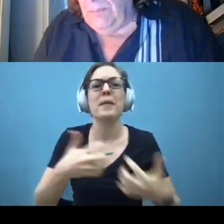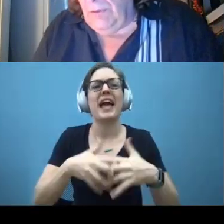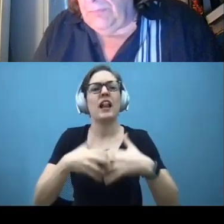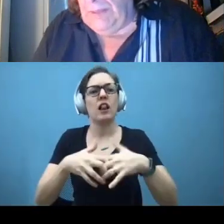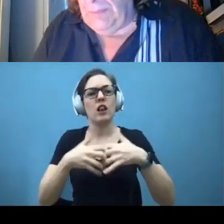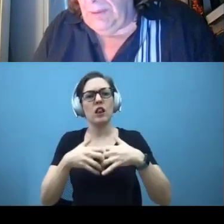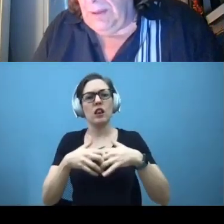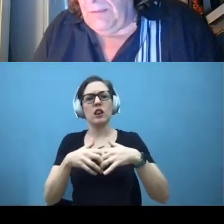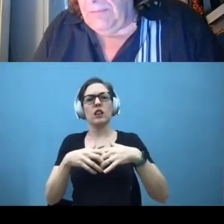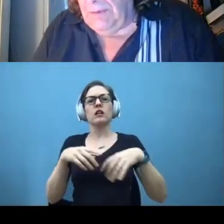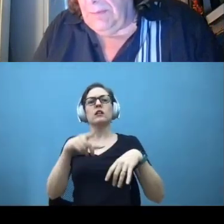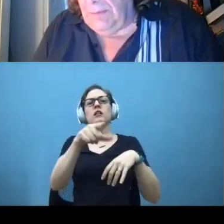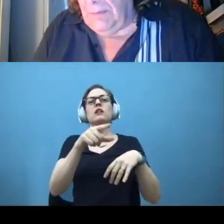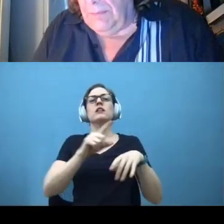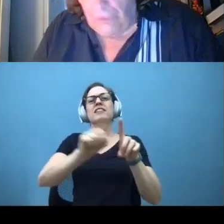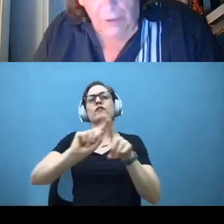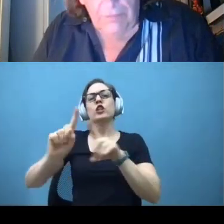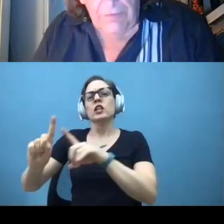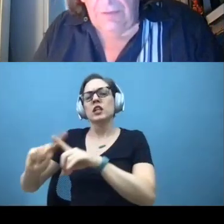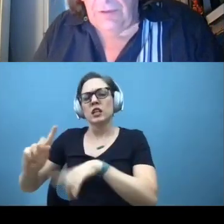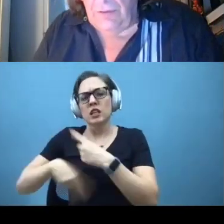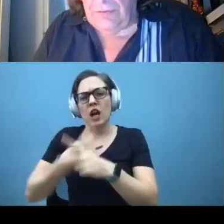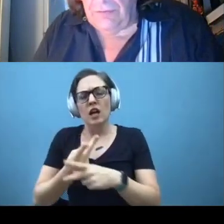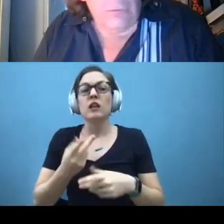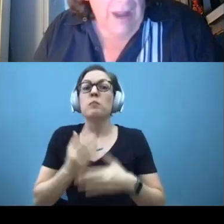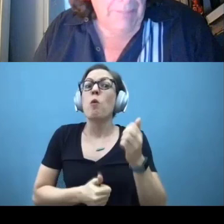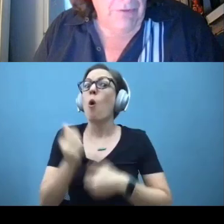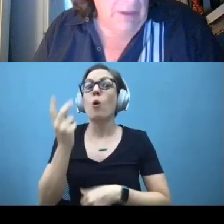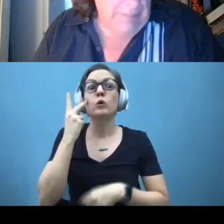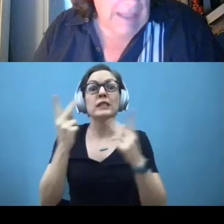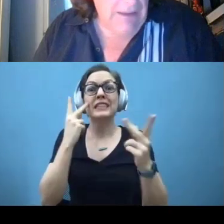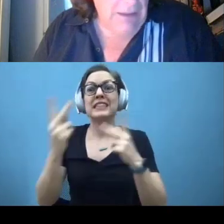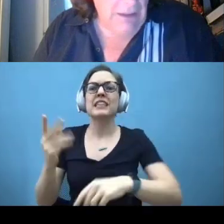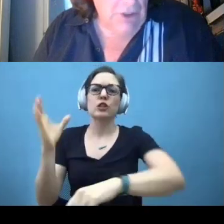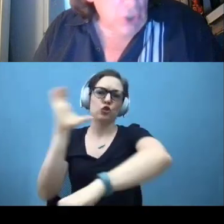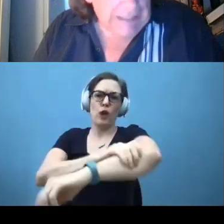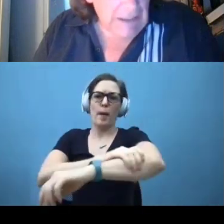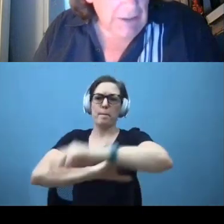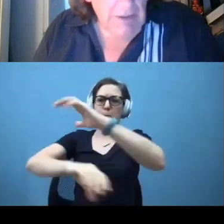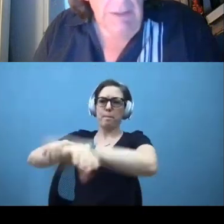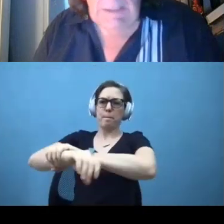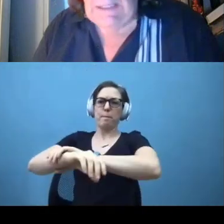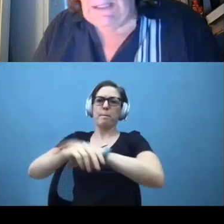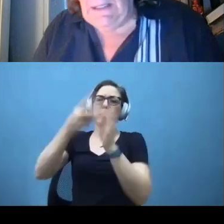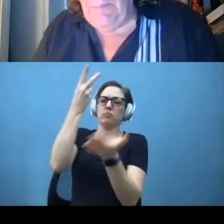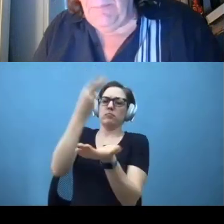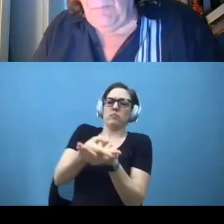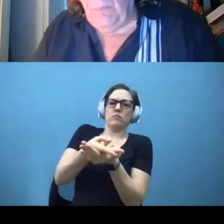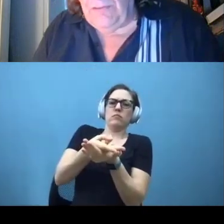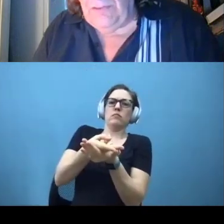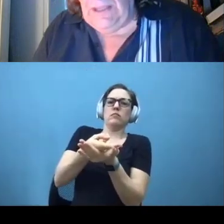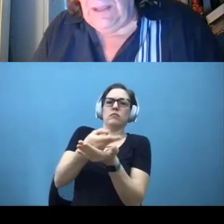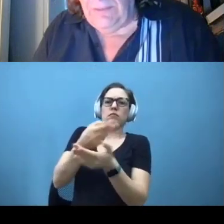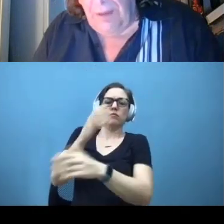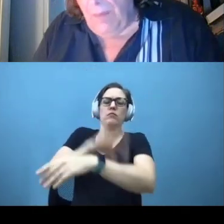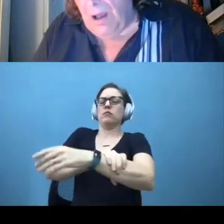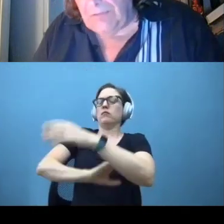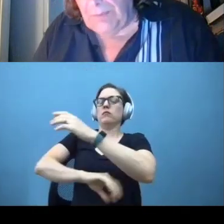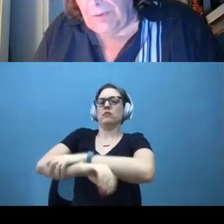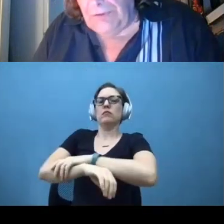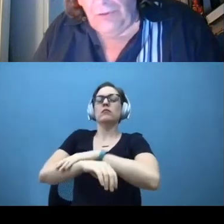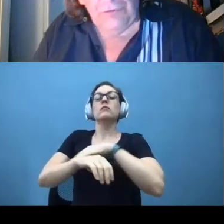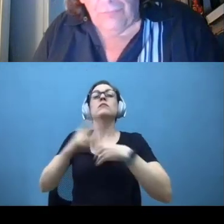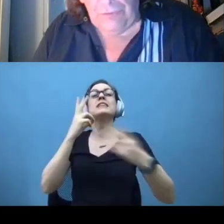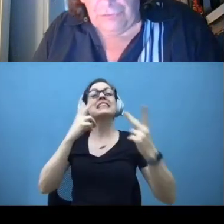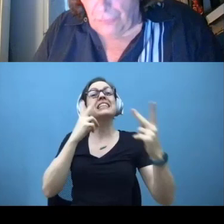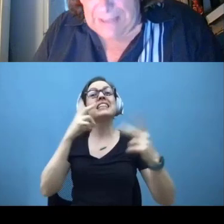one that most people have observed is the use of straps on a bed, a gurney. We are seeing in some